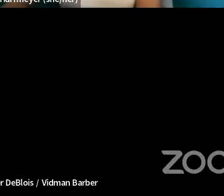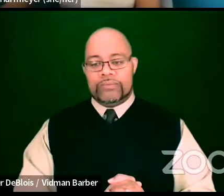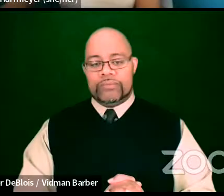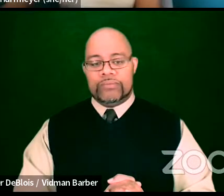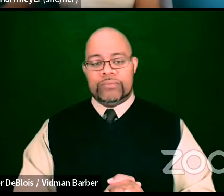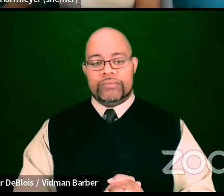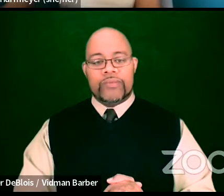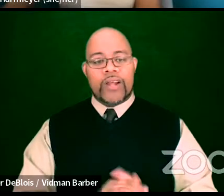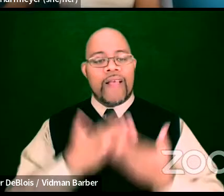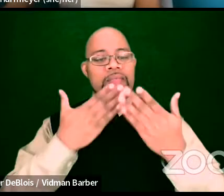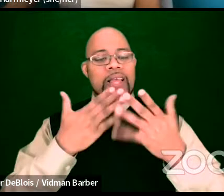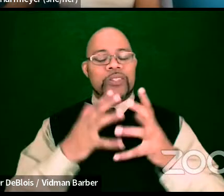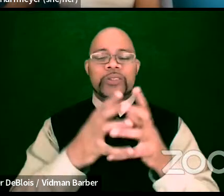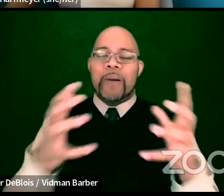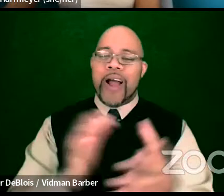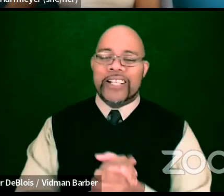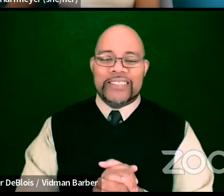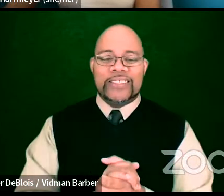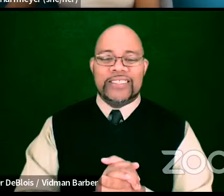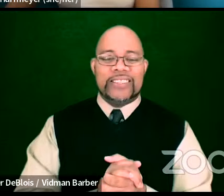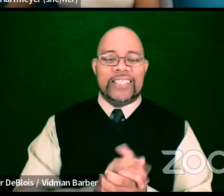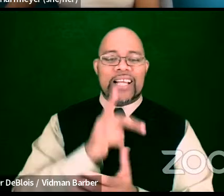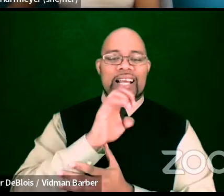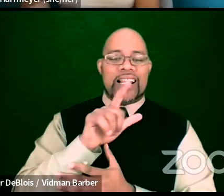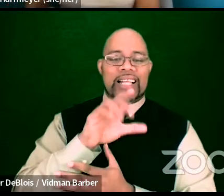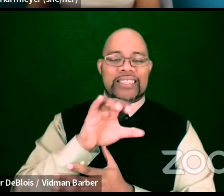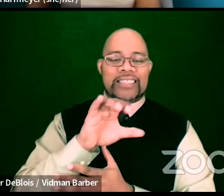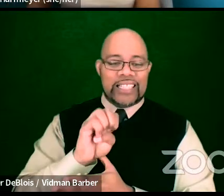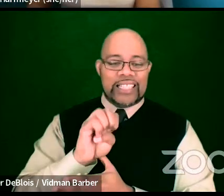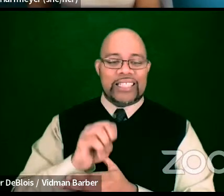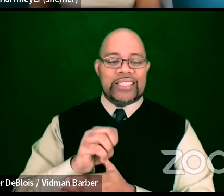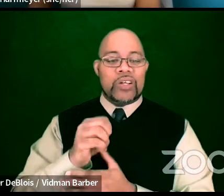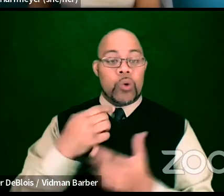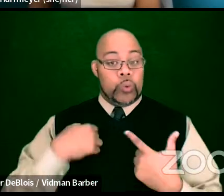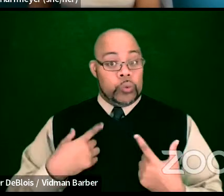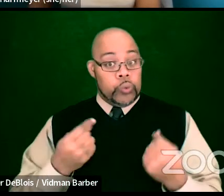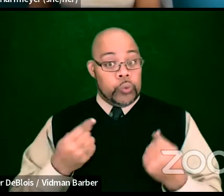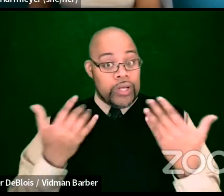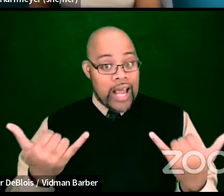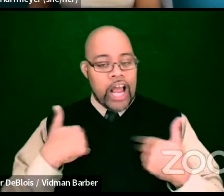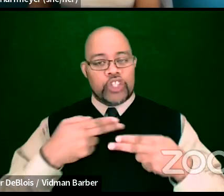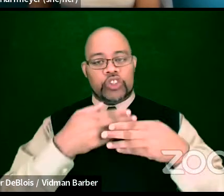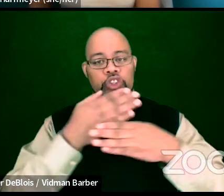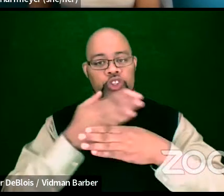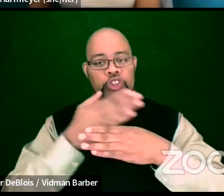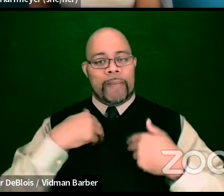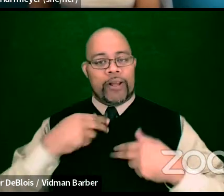Thank you so much, Kelsey. And I'm going to share my screen.